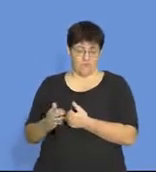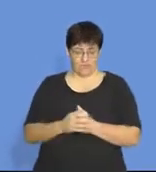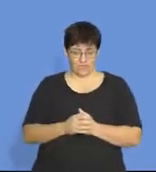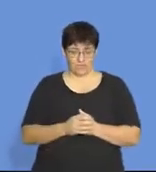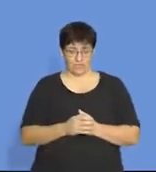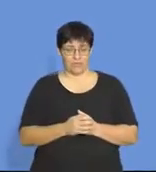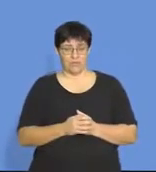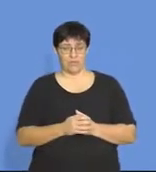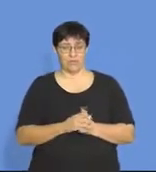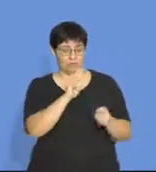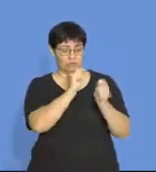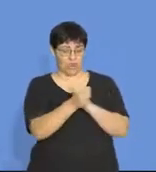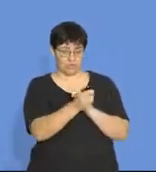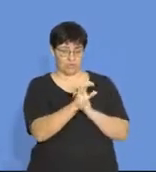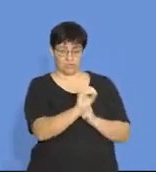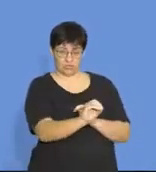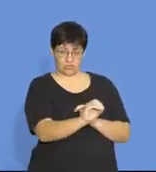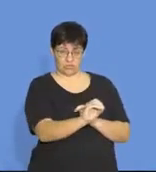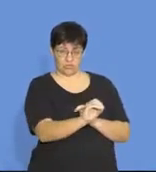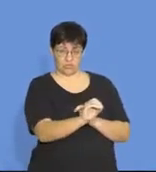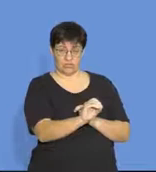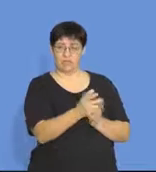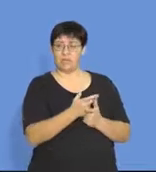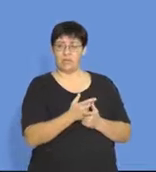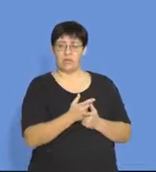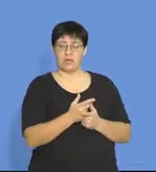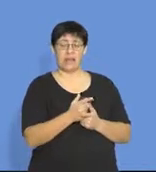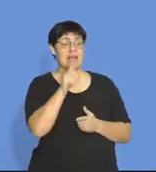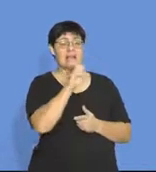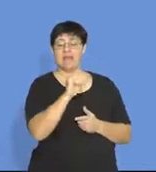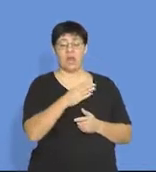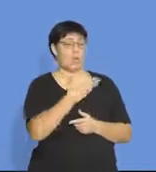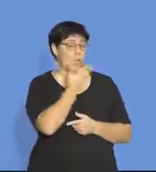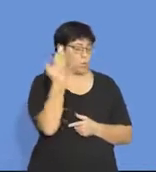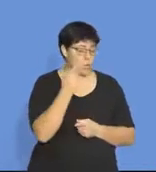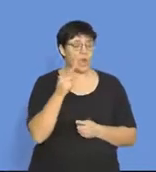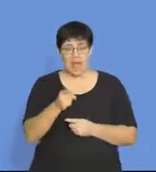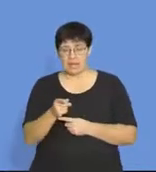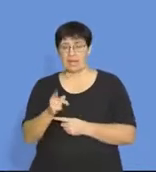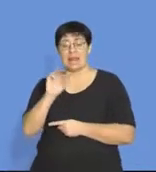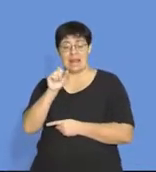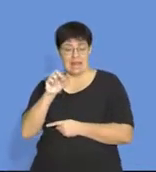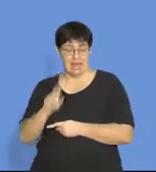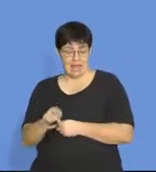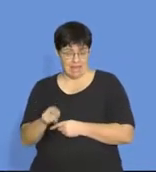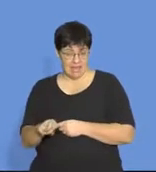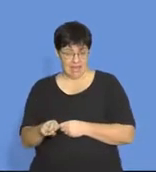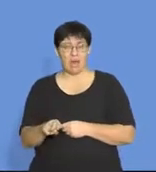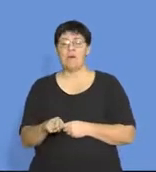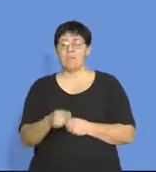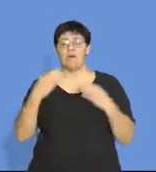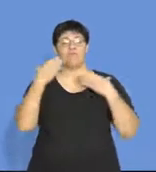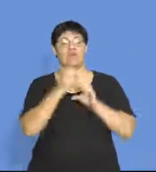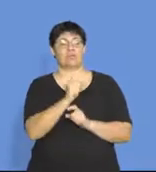But as soon as we change it and we make it a non-linear and a linear, we then most of the time